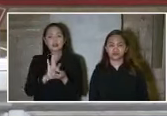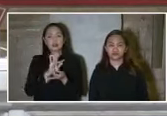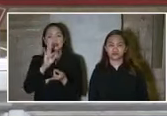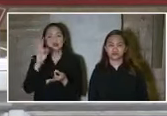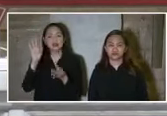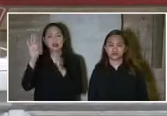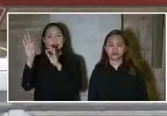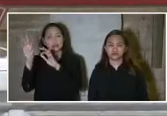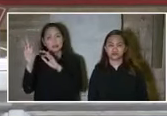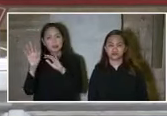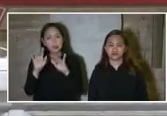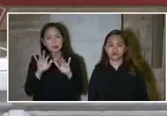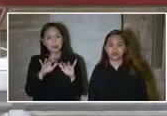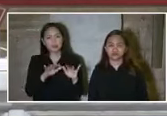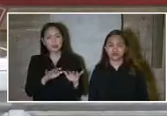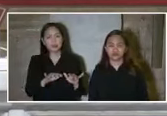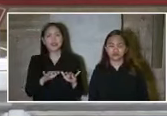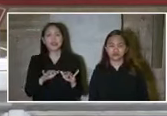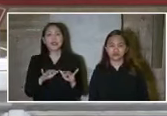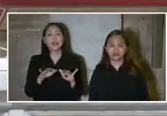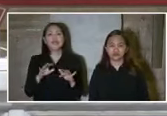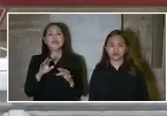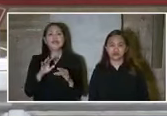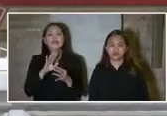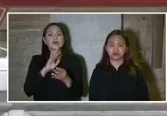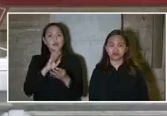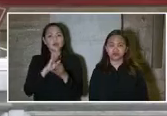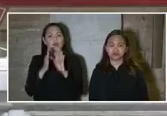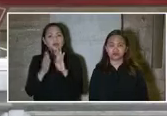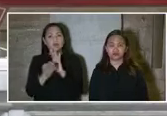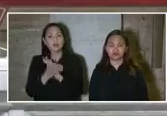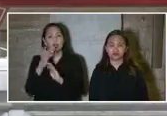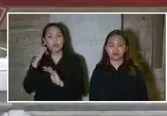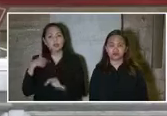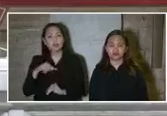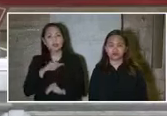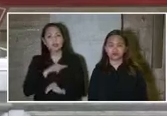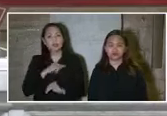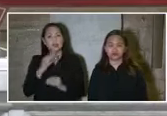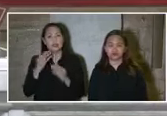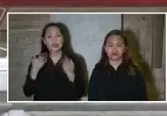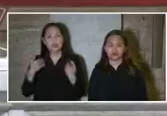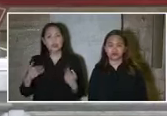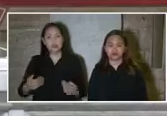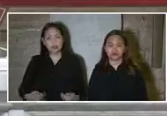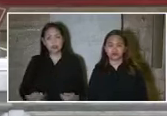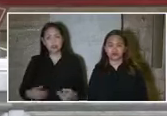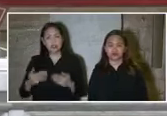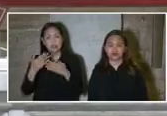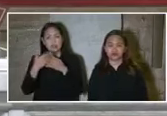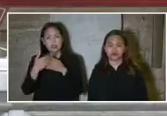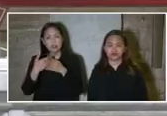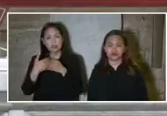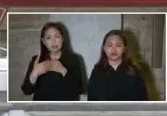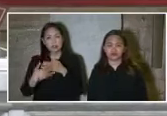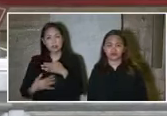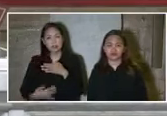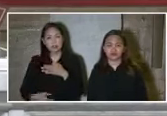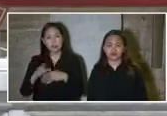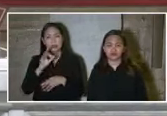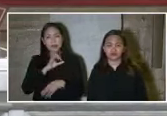them like the dewfall, so that they may become for us the body and blood